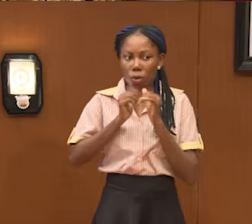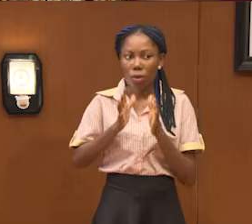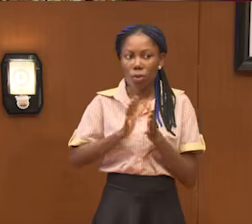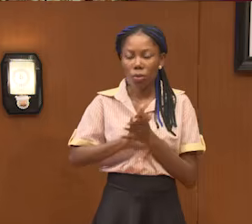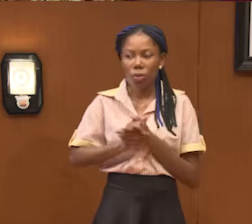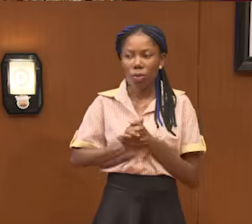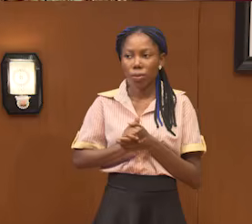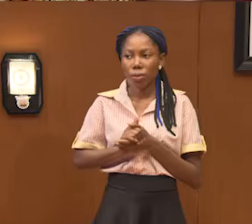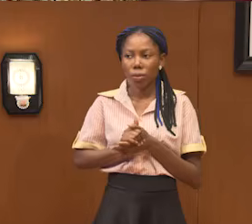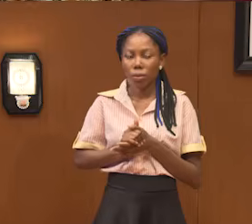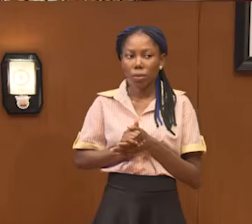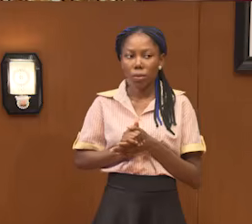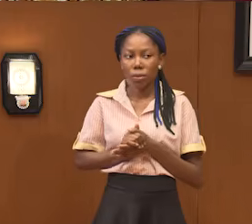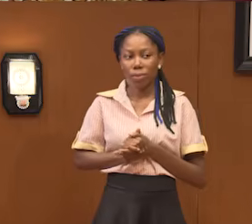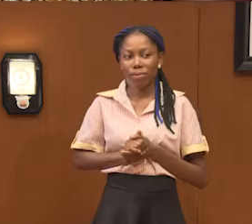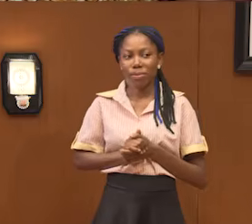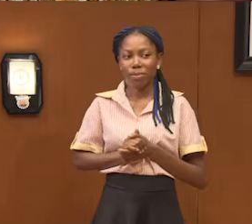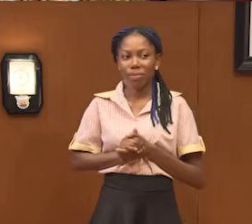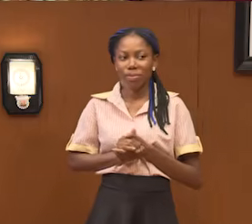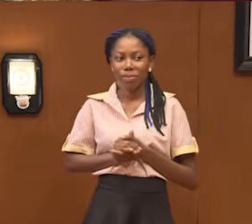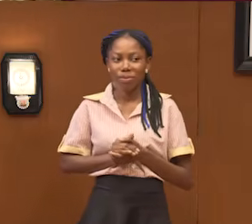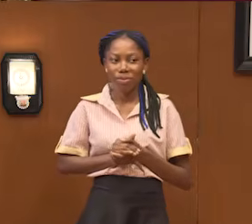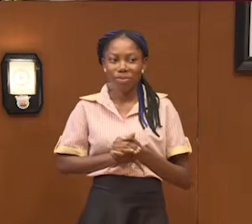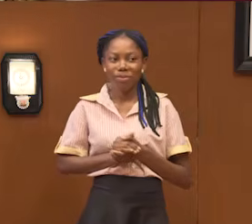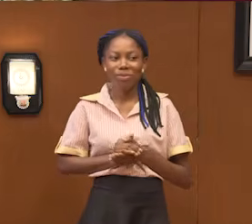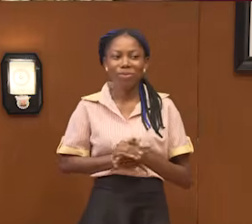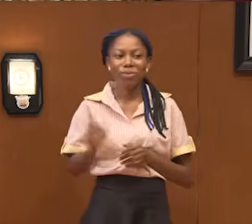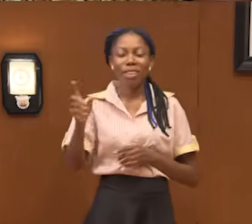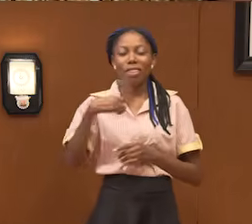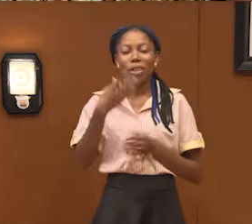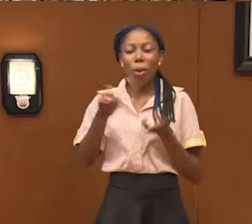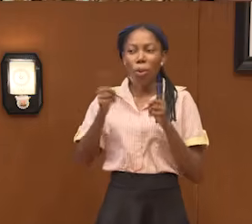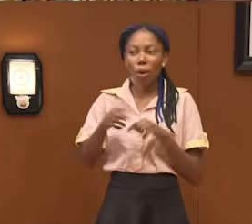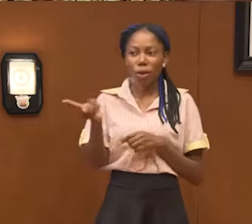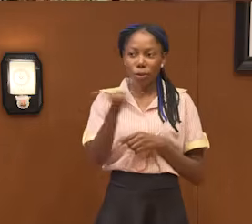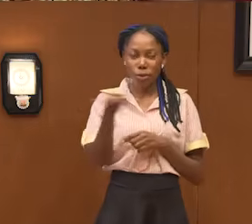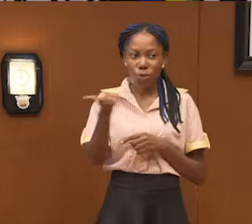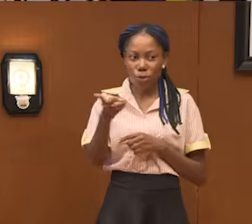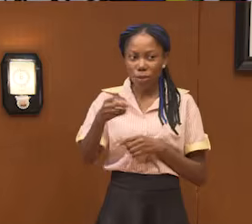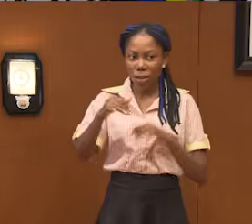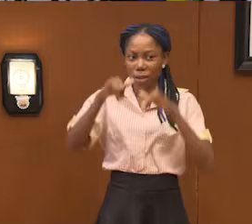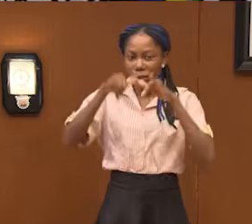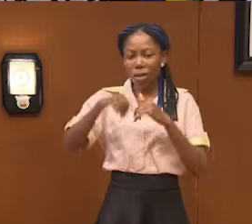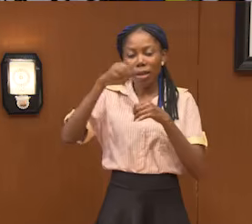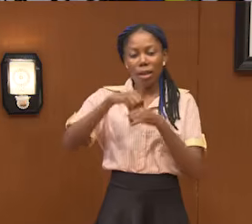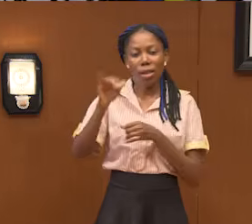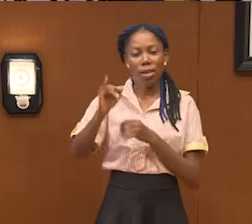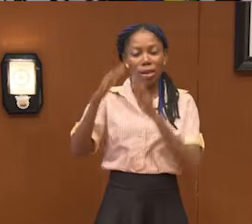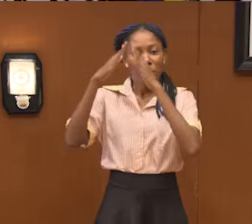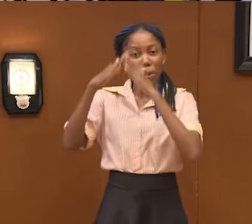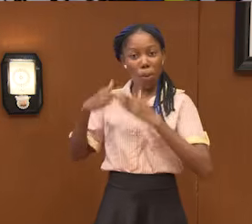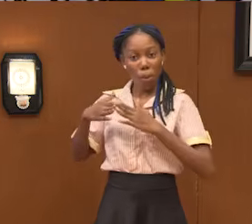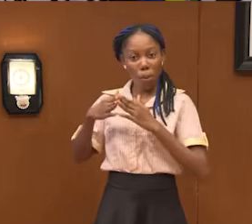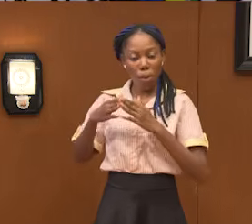I'm asking you. What is it, ma? Sorry. When you were living together, Yes, ma. before you separated,